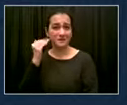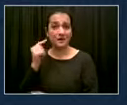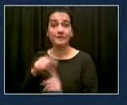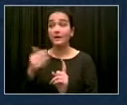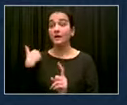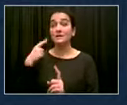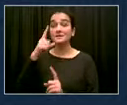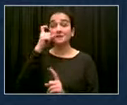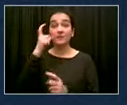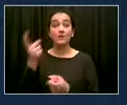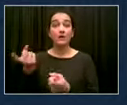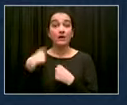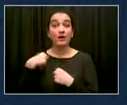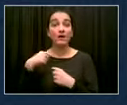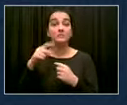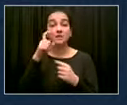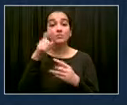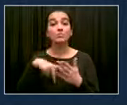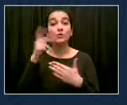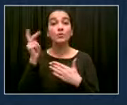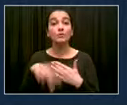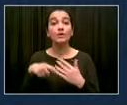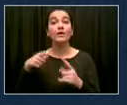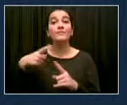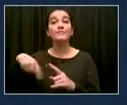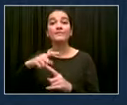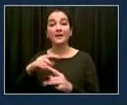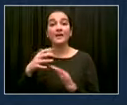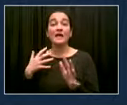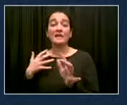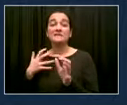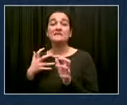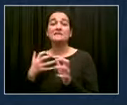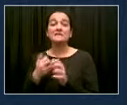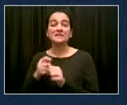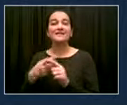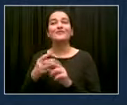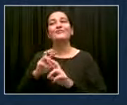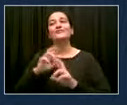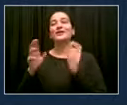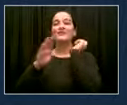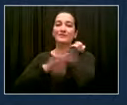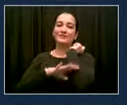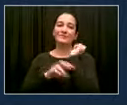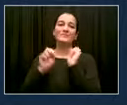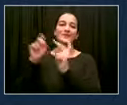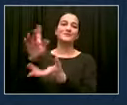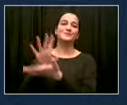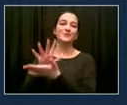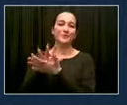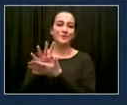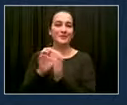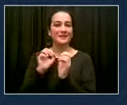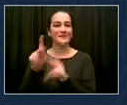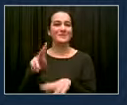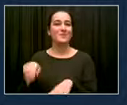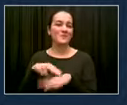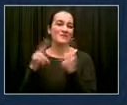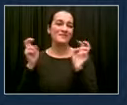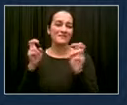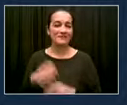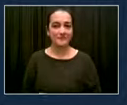families and students that spoke to, one, they felt they were more prepared for the school year as a result of participating in summarizing.